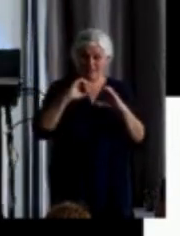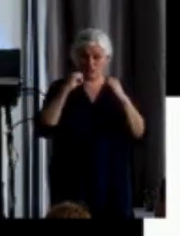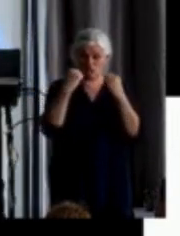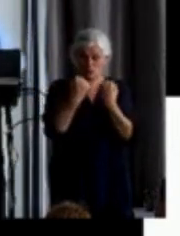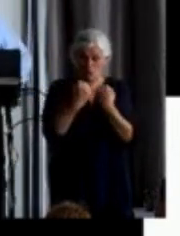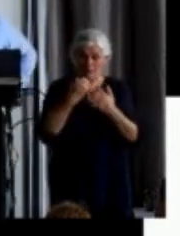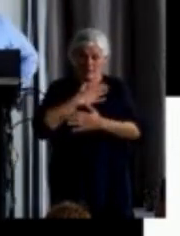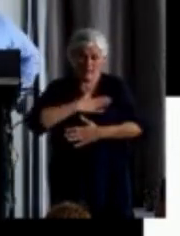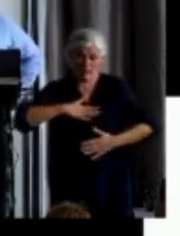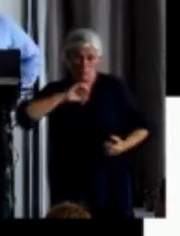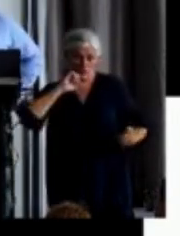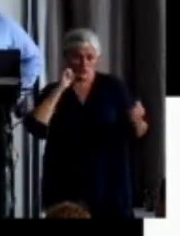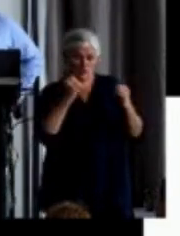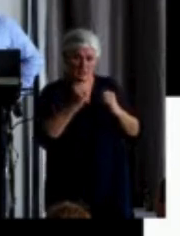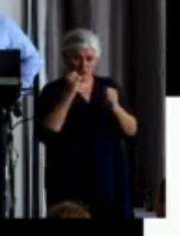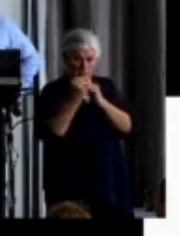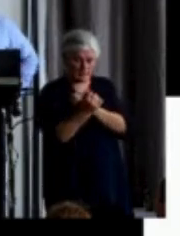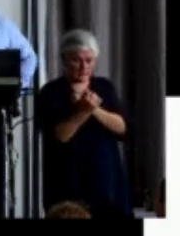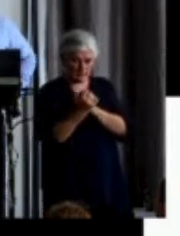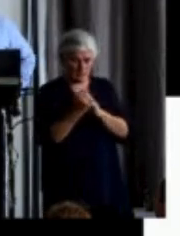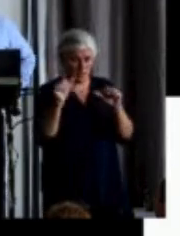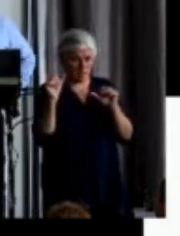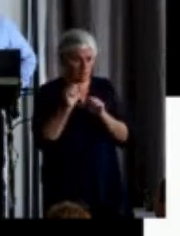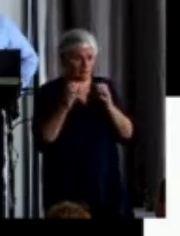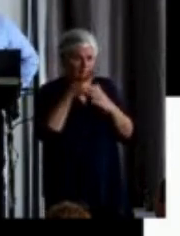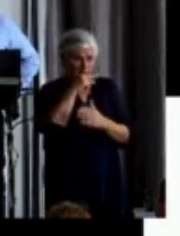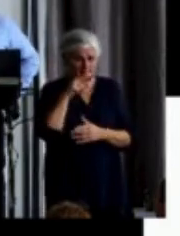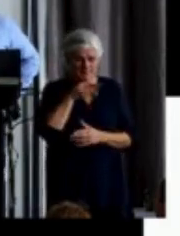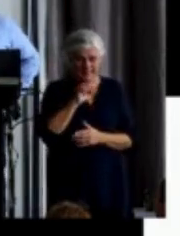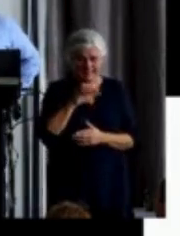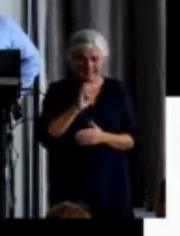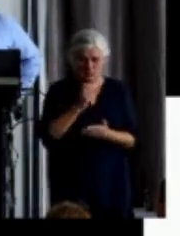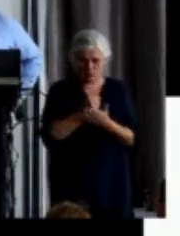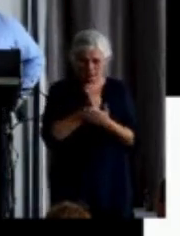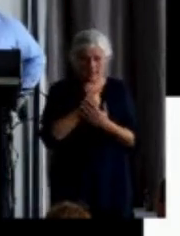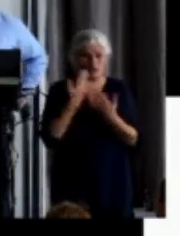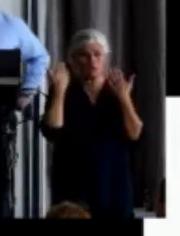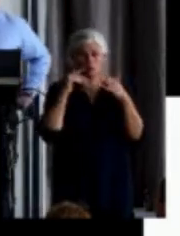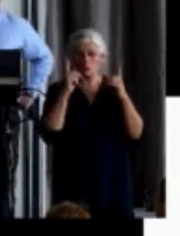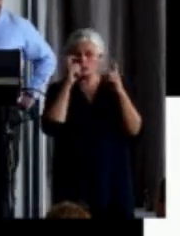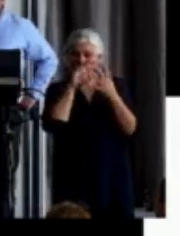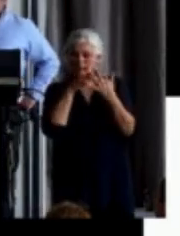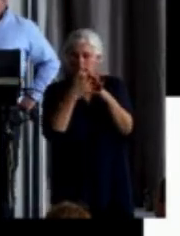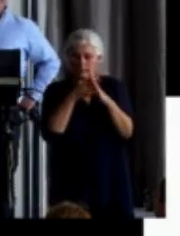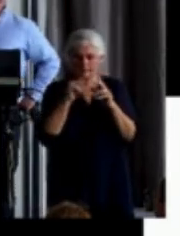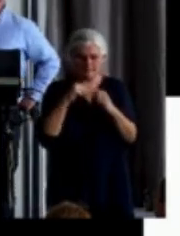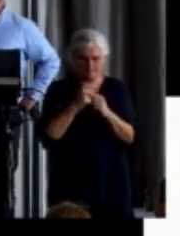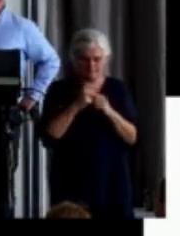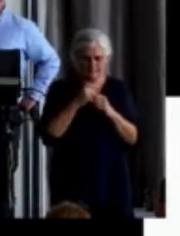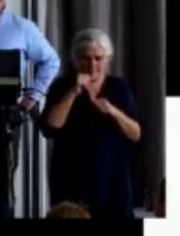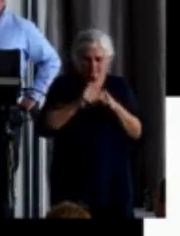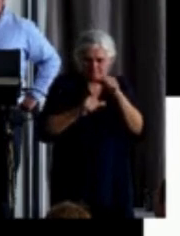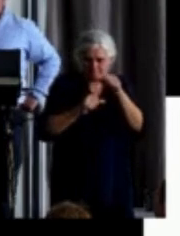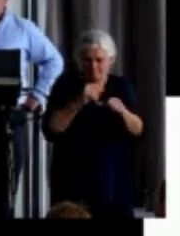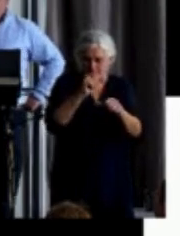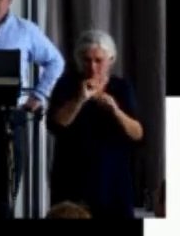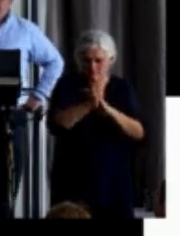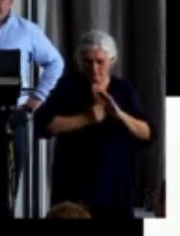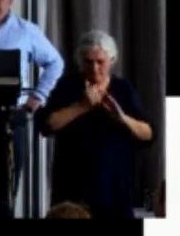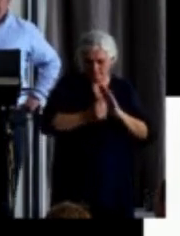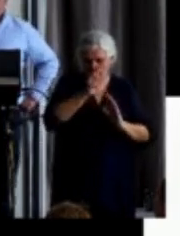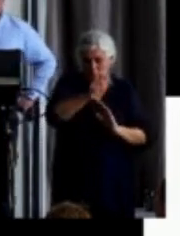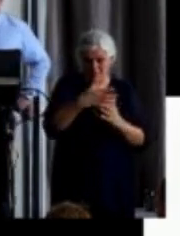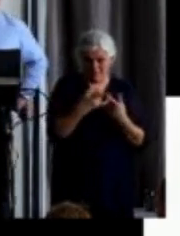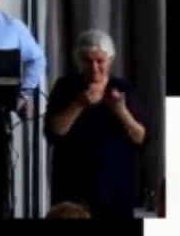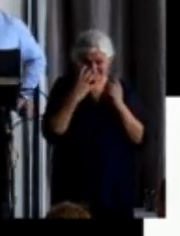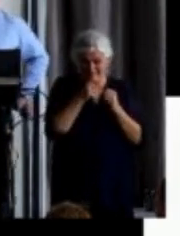and emotional changes is a brief case study. So this presents this complex and cyclical sort of experience this person has